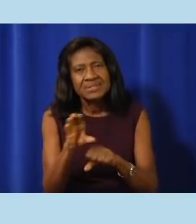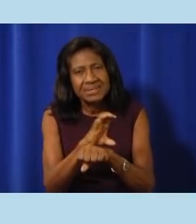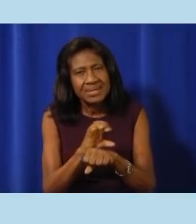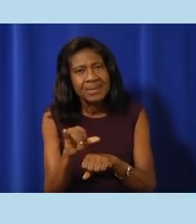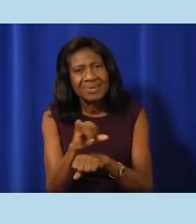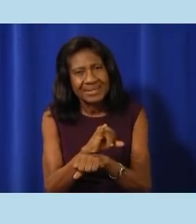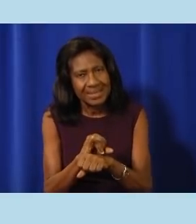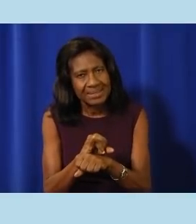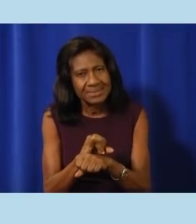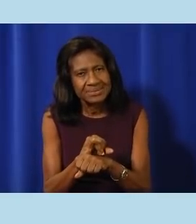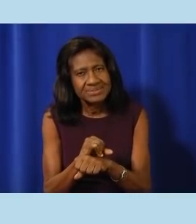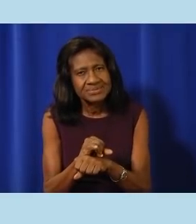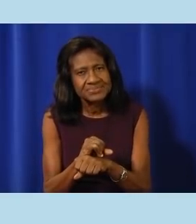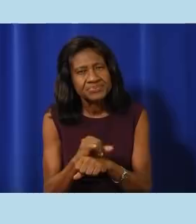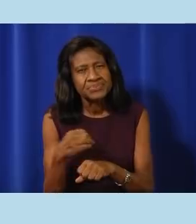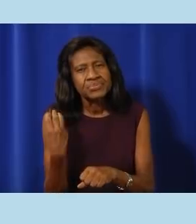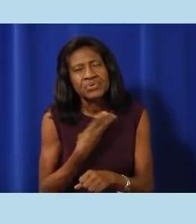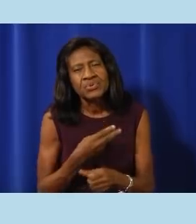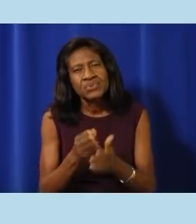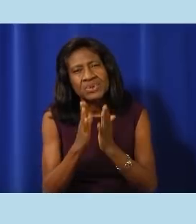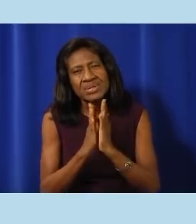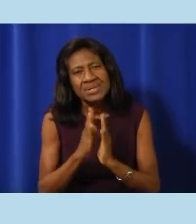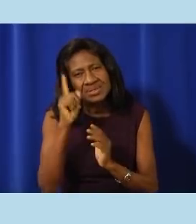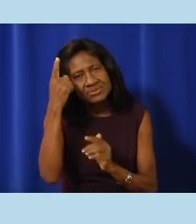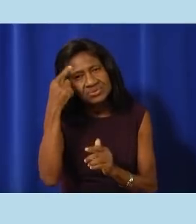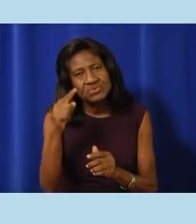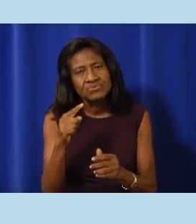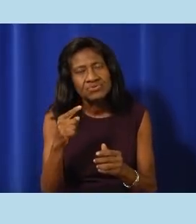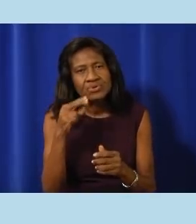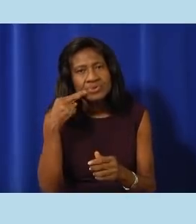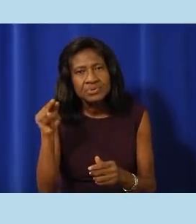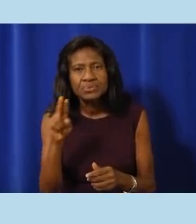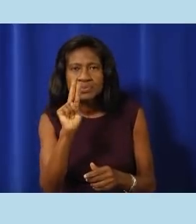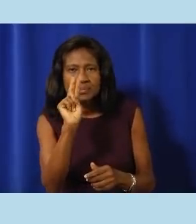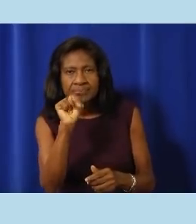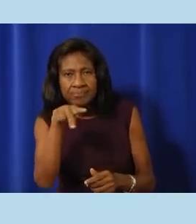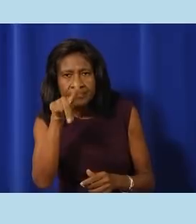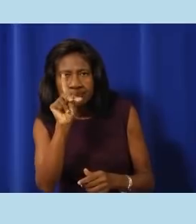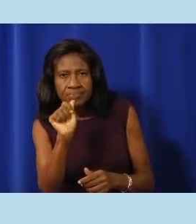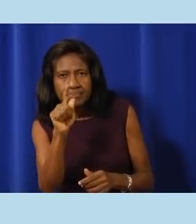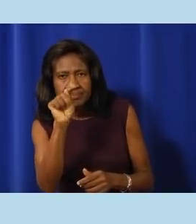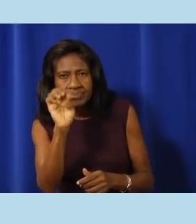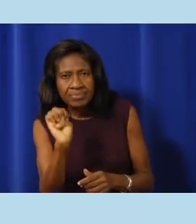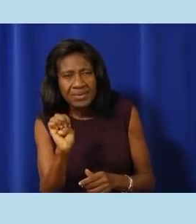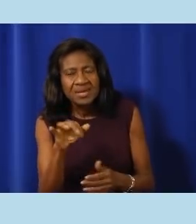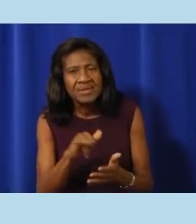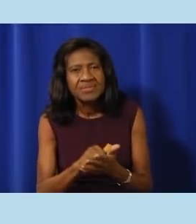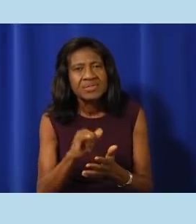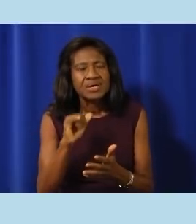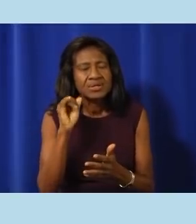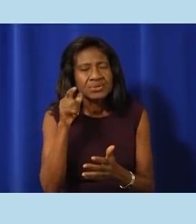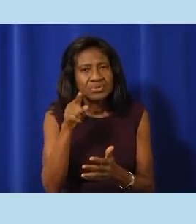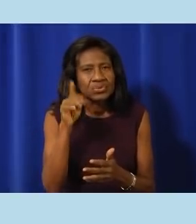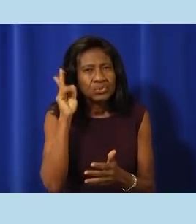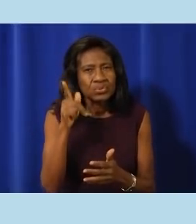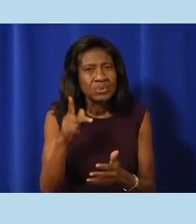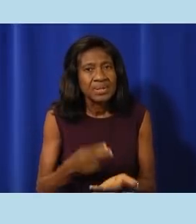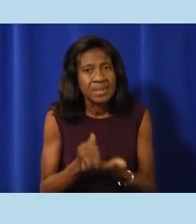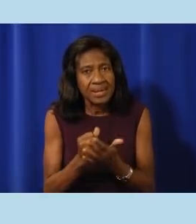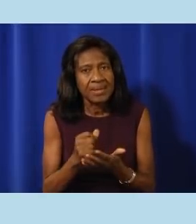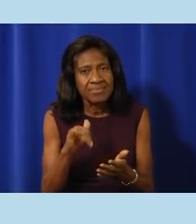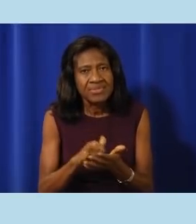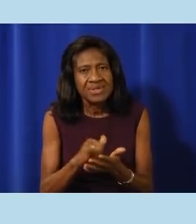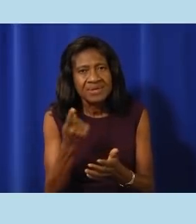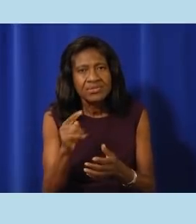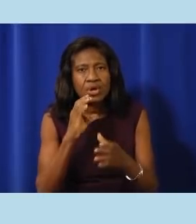islands. We petition you for this briefing today, that you will facilitate the clear communication of the information that